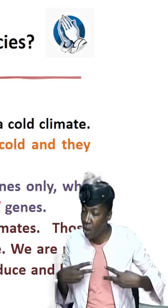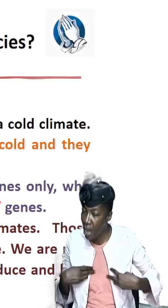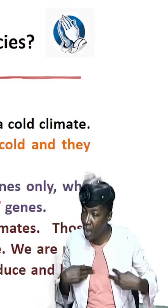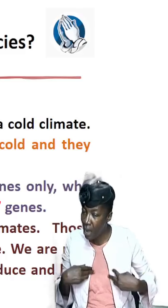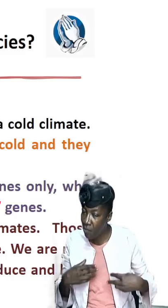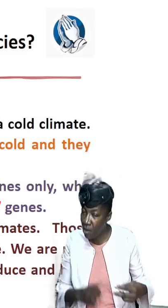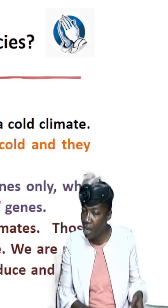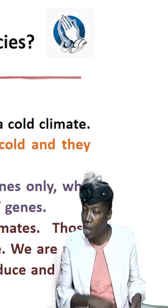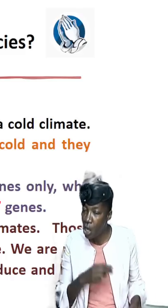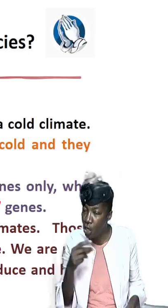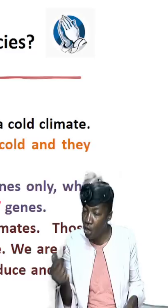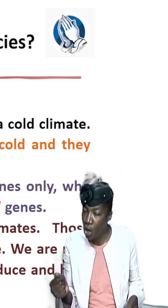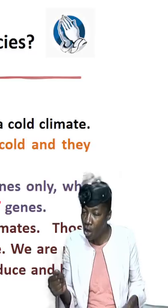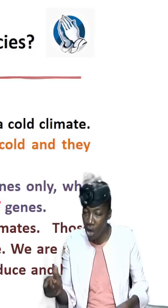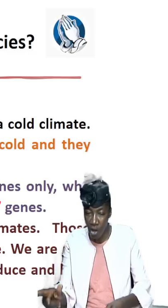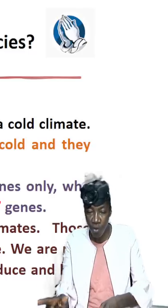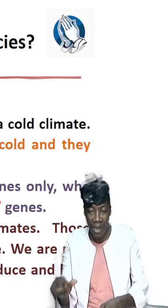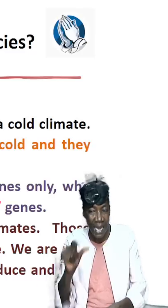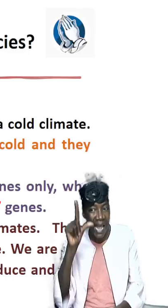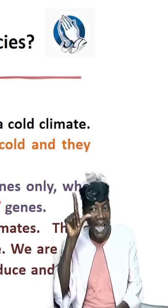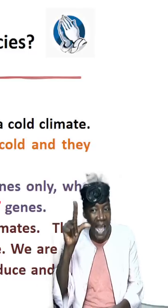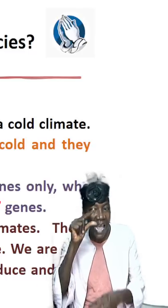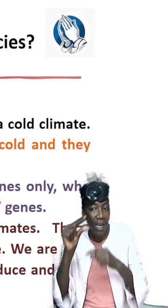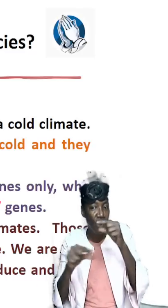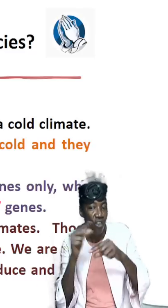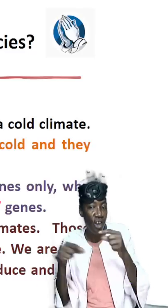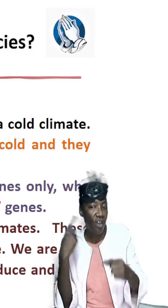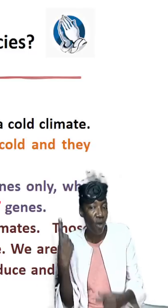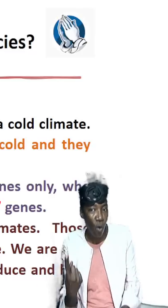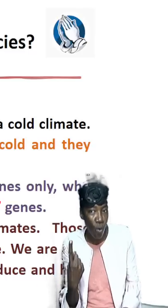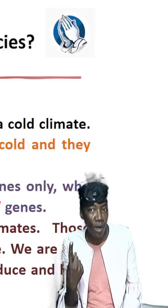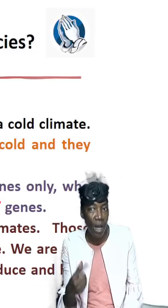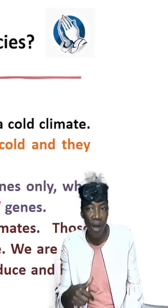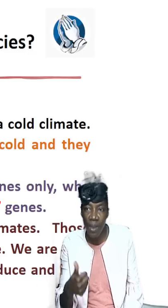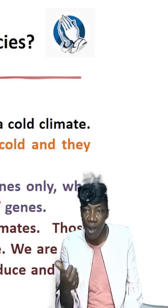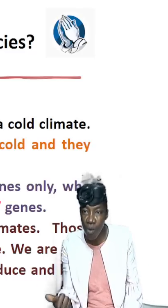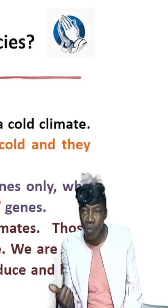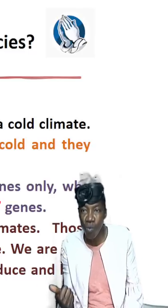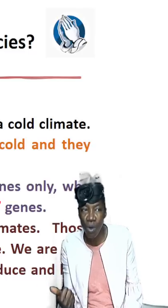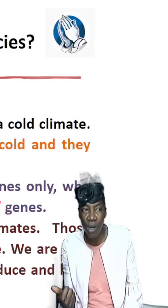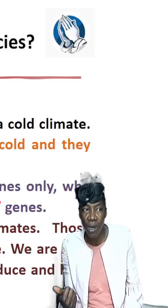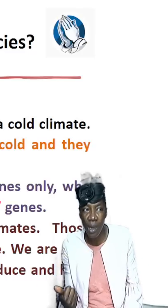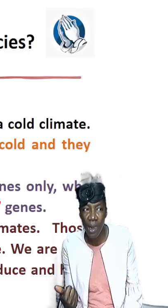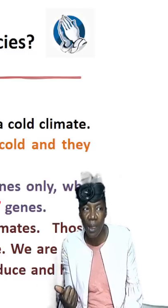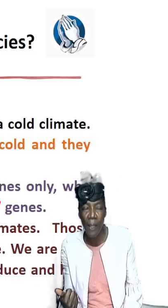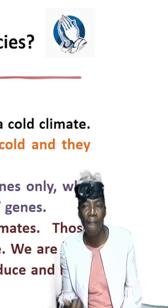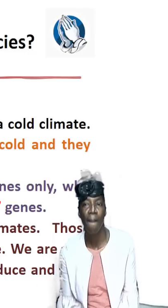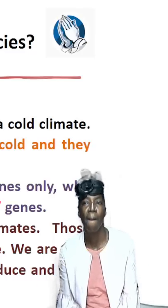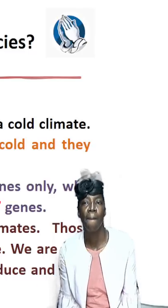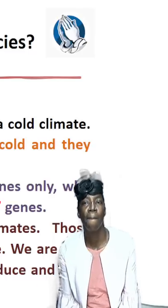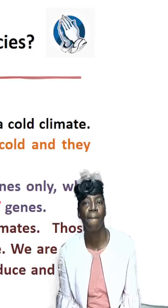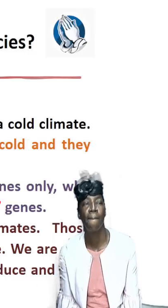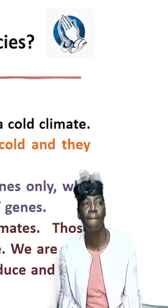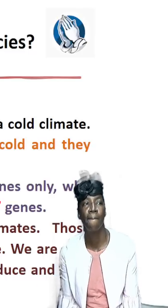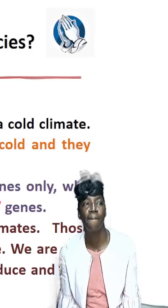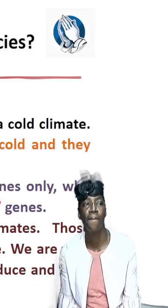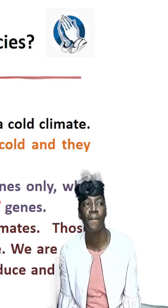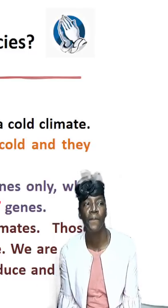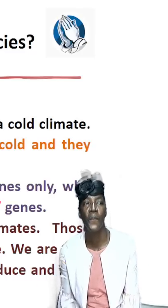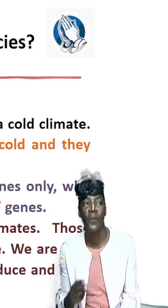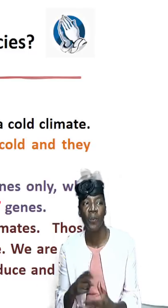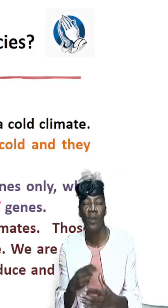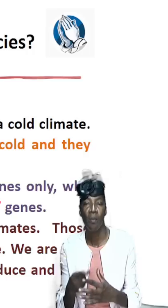their own, as I said a while ago, right, produces dogs with only N genes. Now, when I say L gene, you know what it